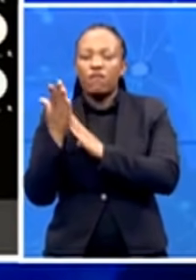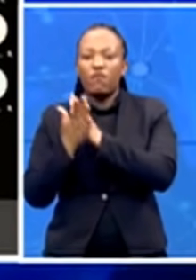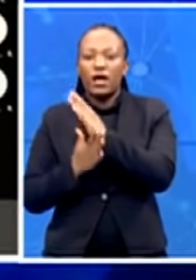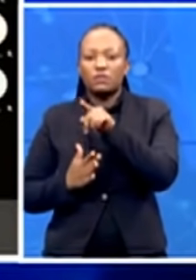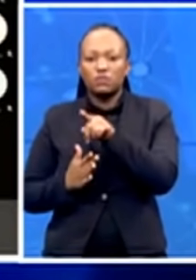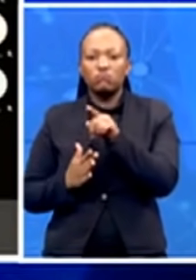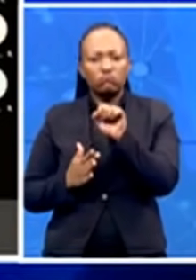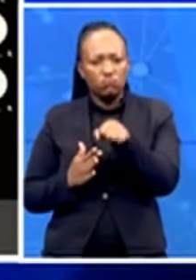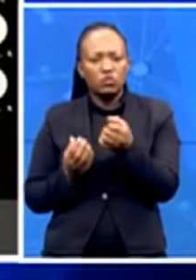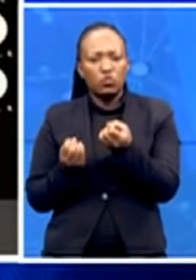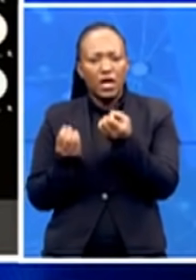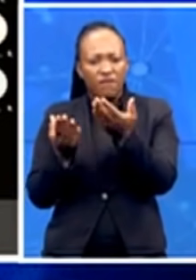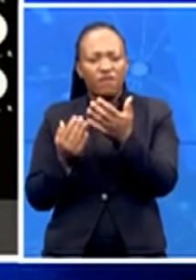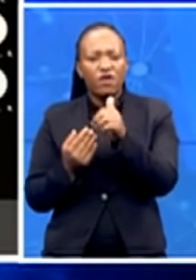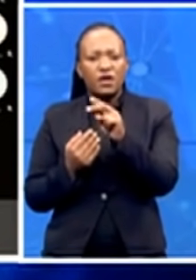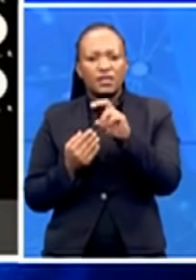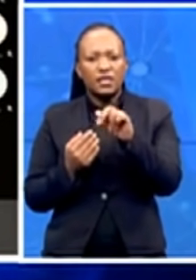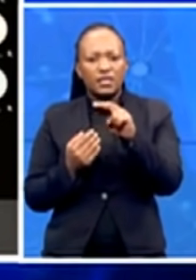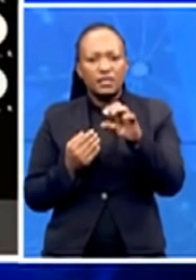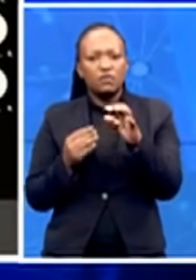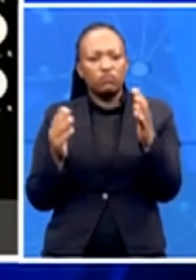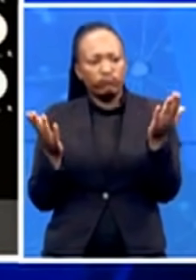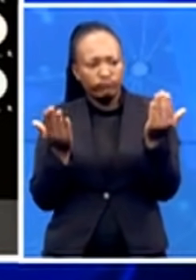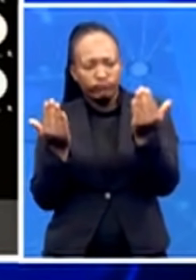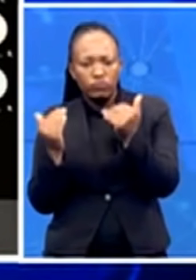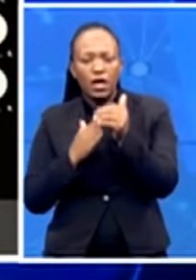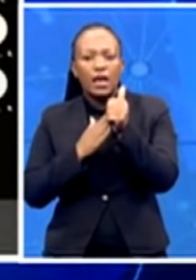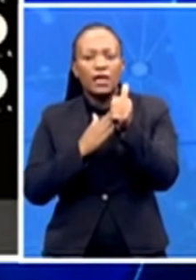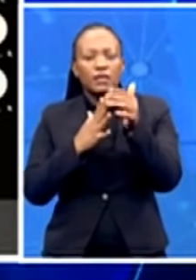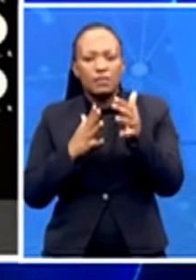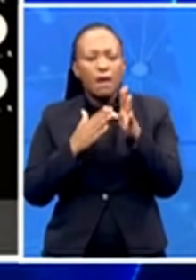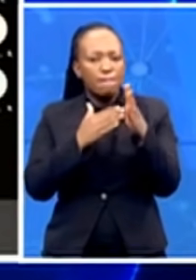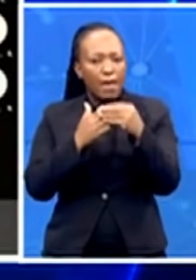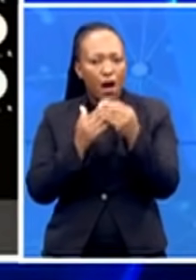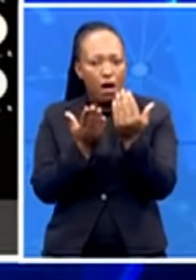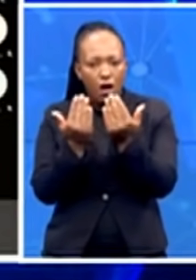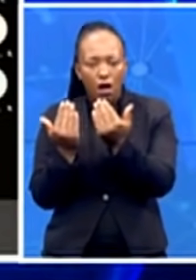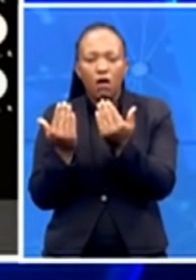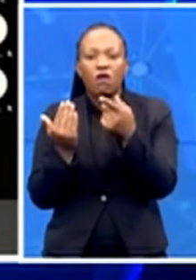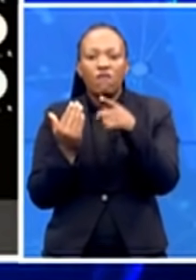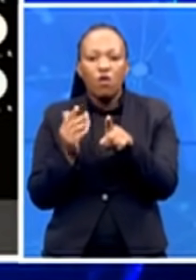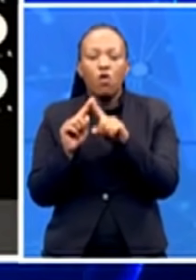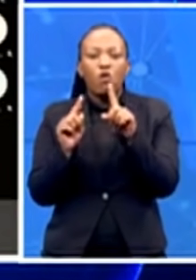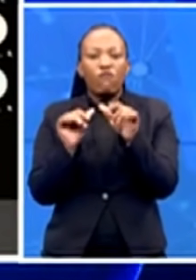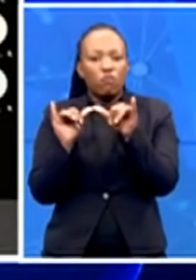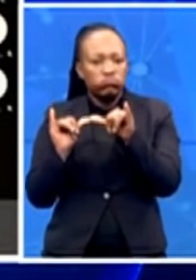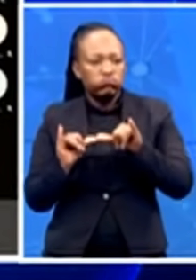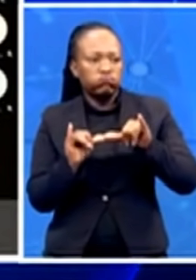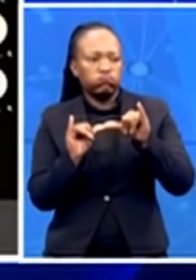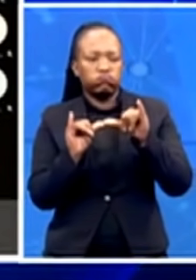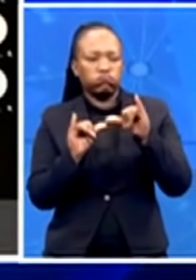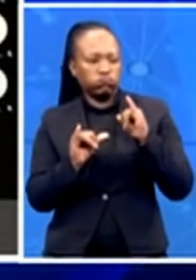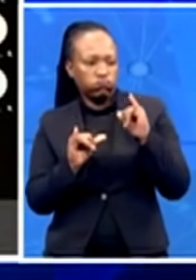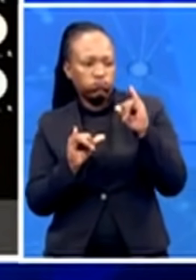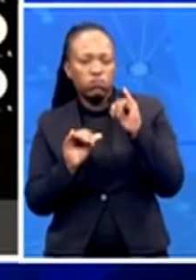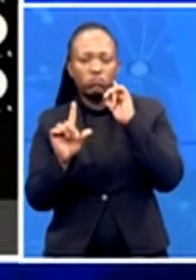bring together its leadership and members in the pursuit of a common vision and common objectives. In doing so,